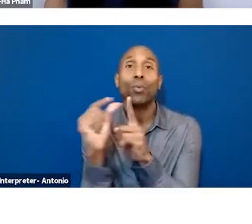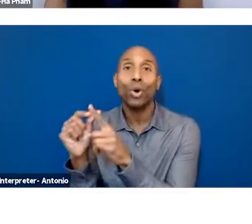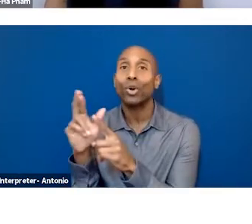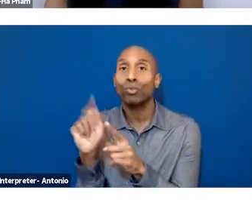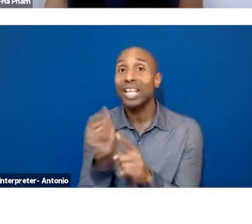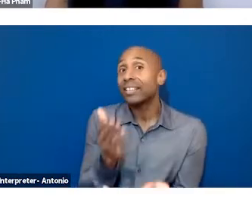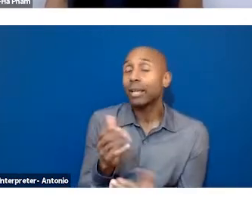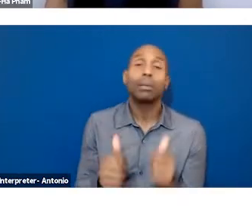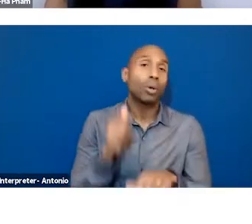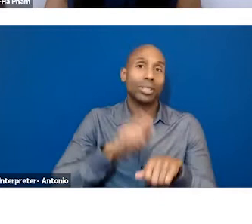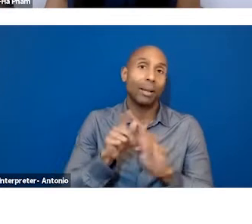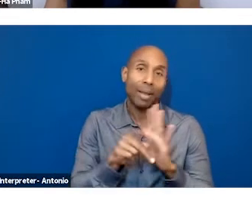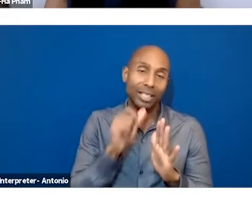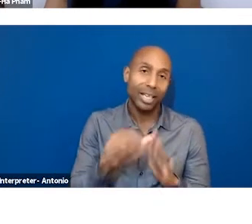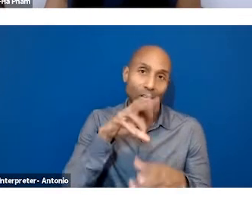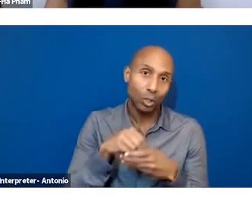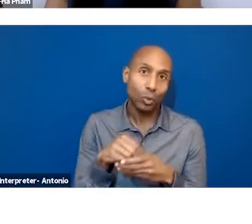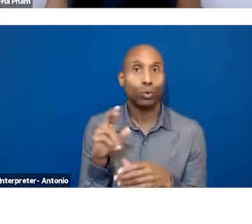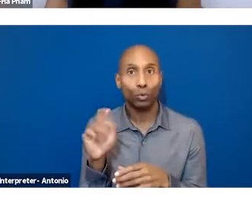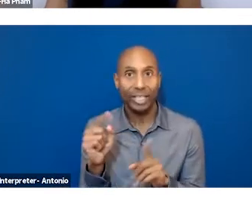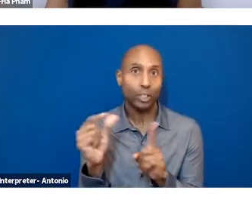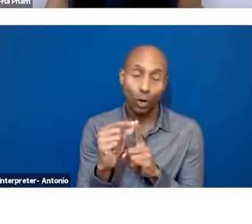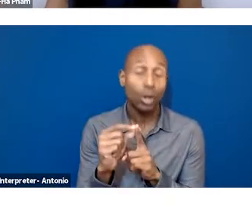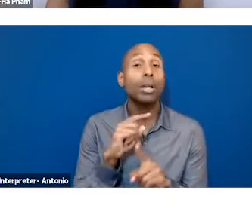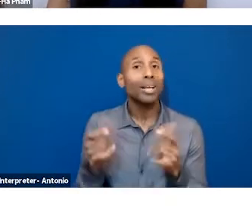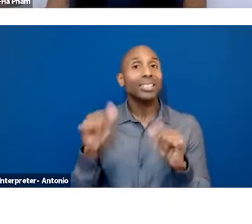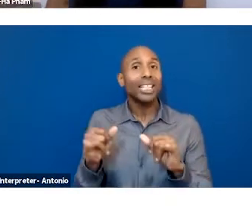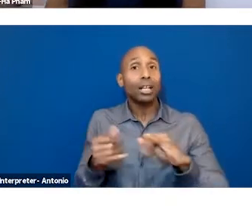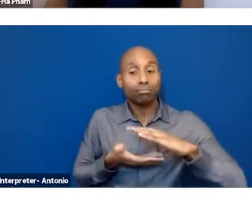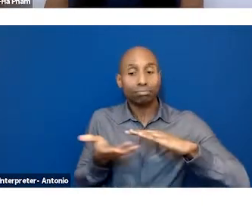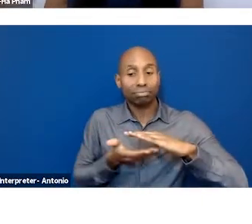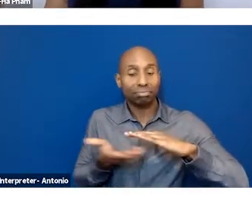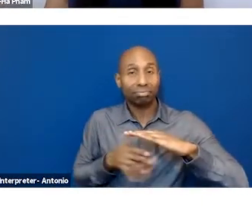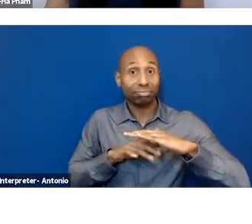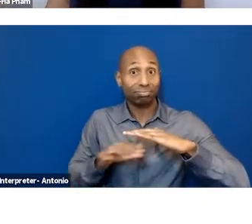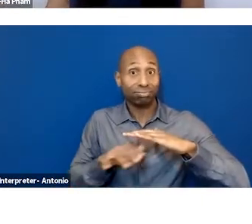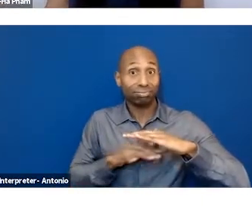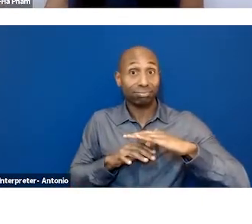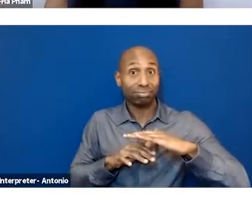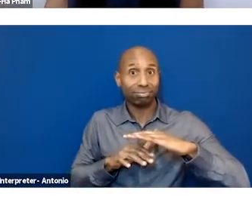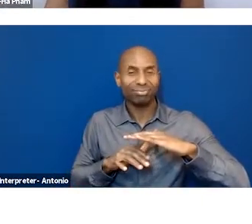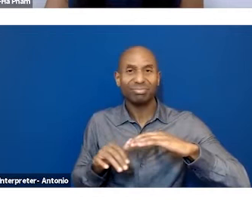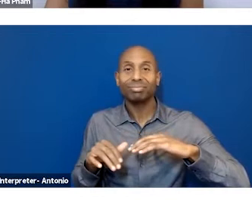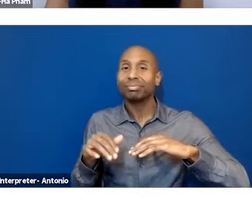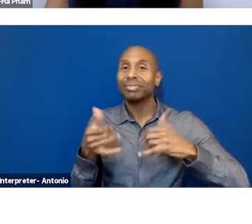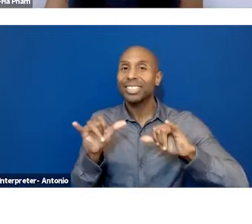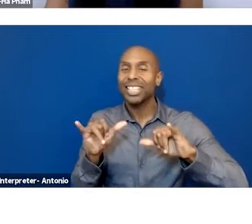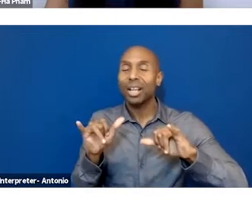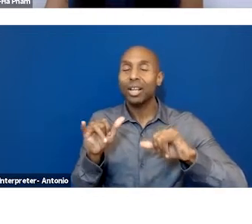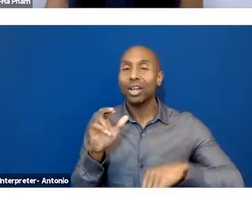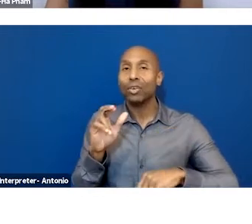use racial language. They mostly use language that seems, again on its surface, race